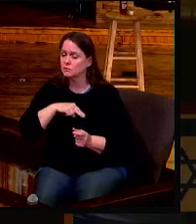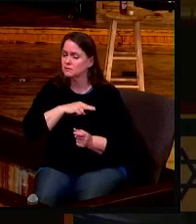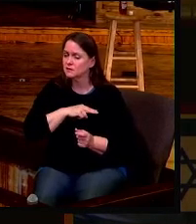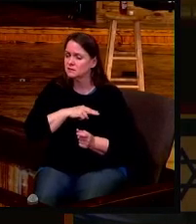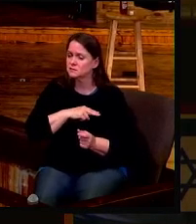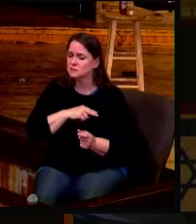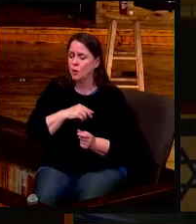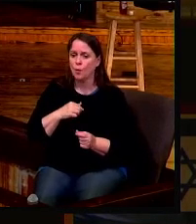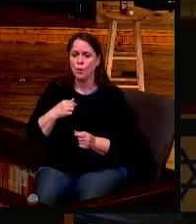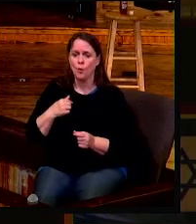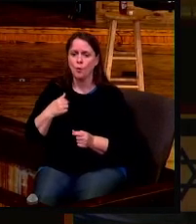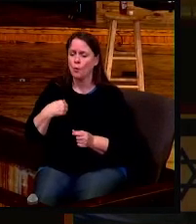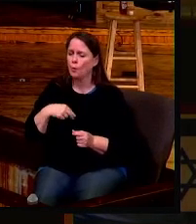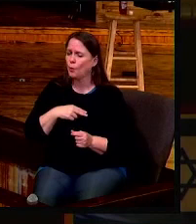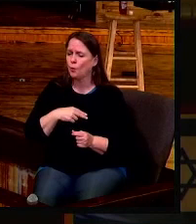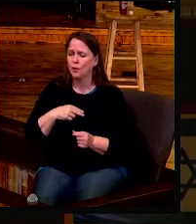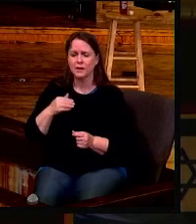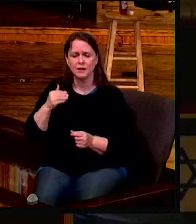the truth.